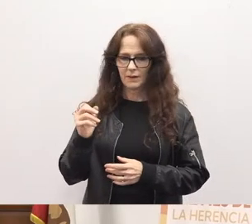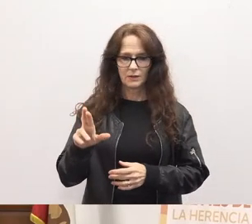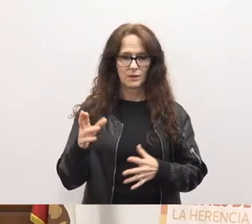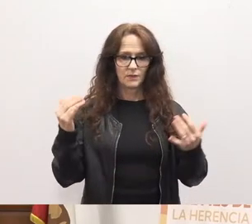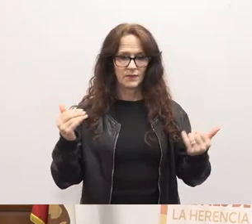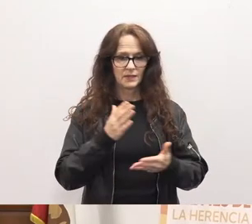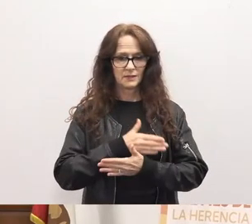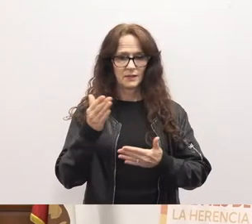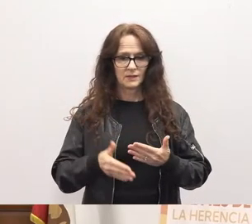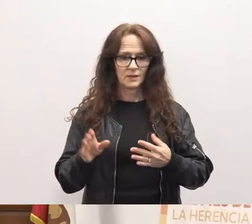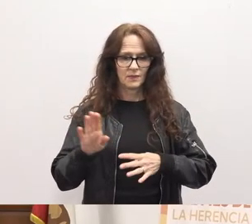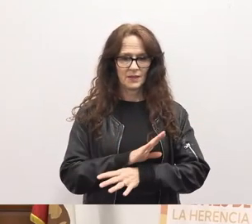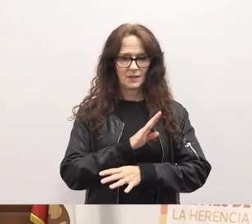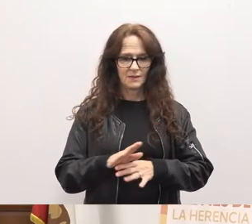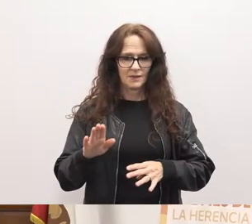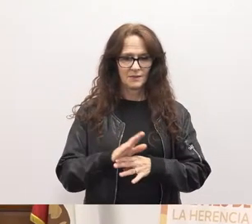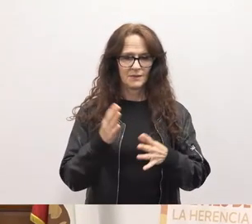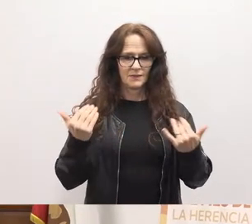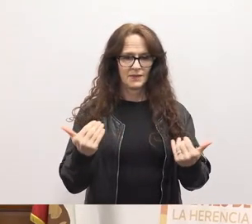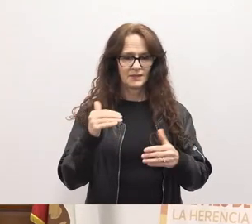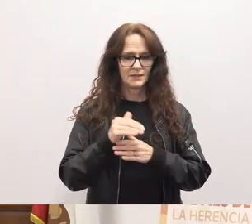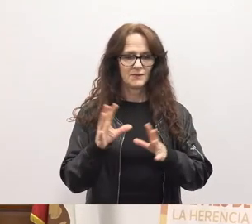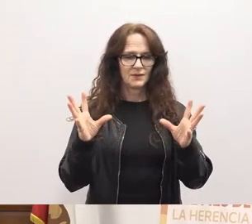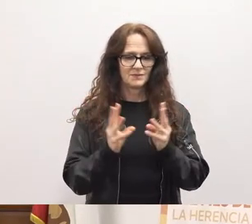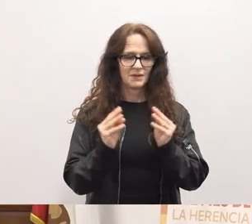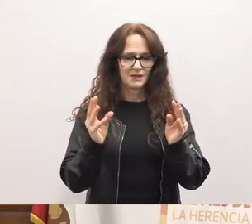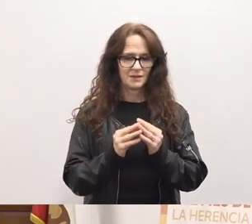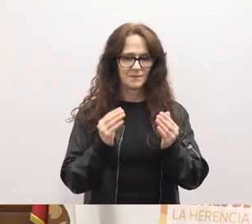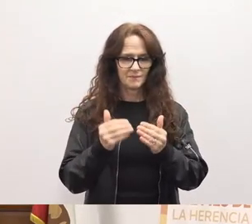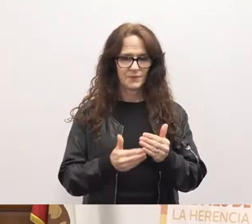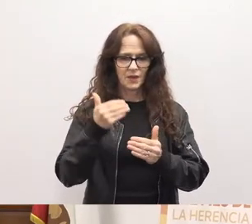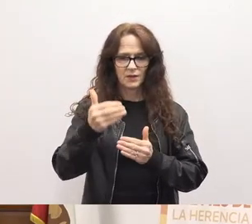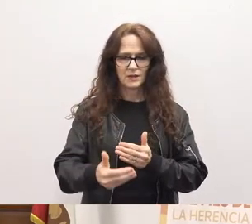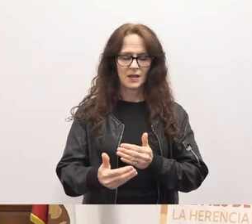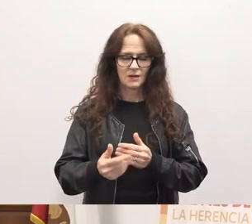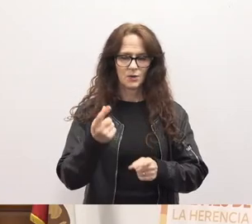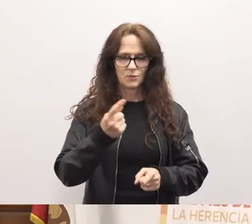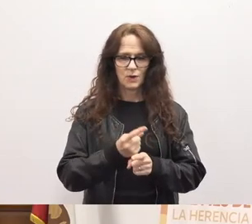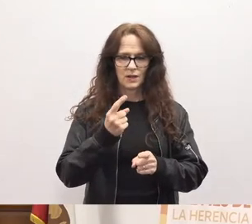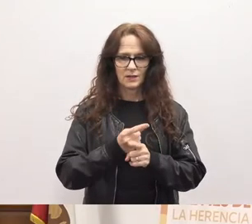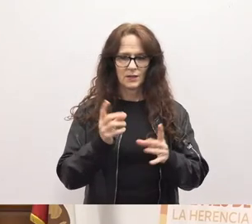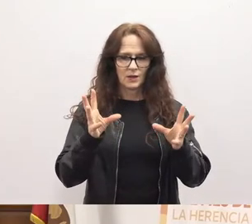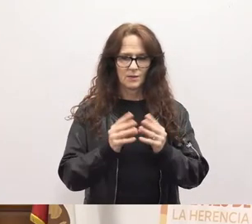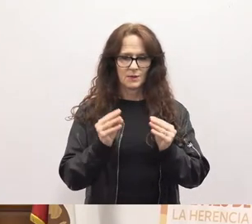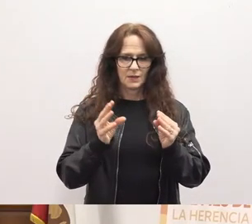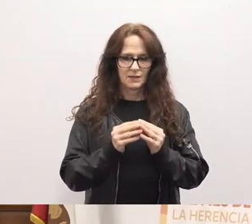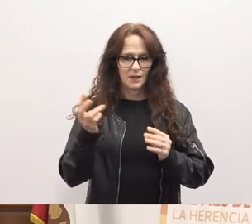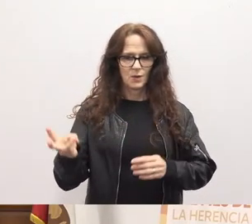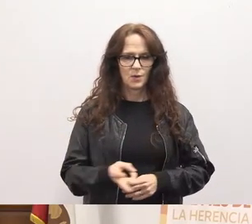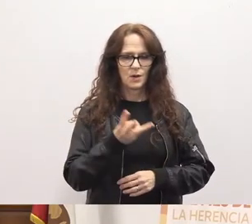this concludes the business of this evening's meeting. Our next regular meeting is